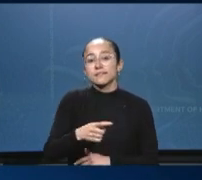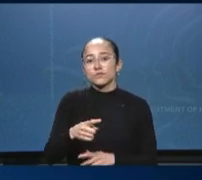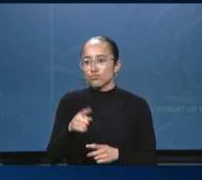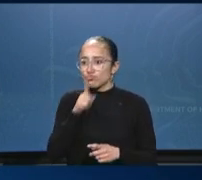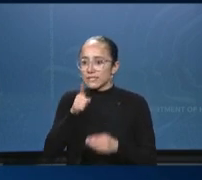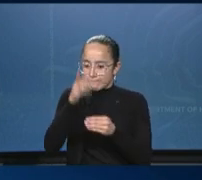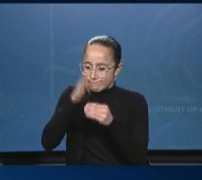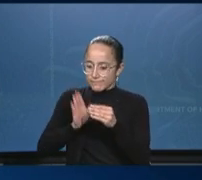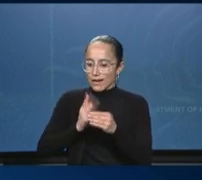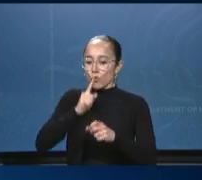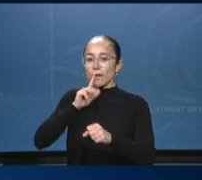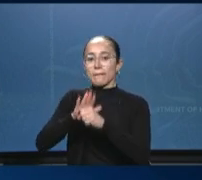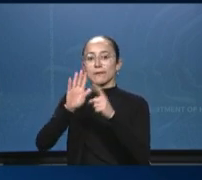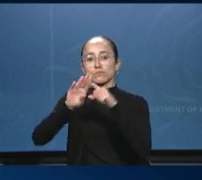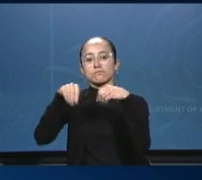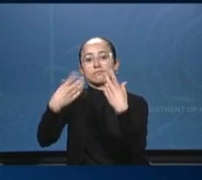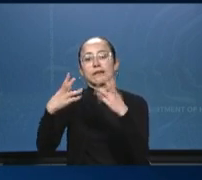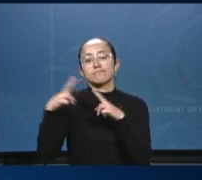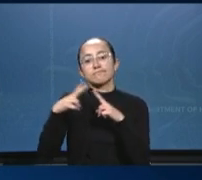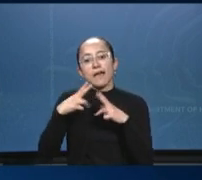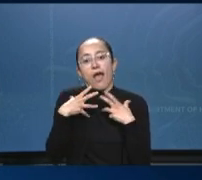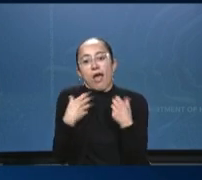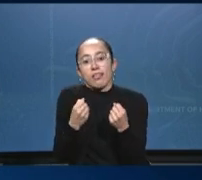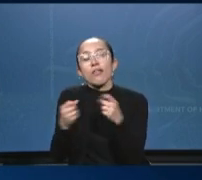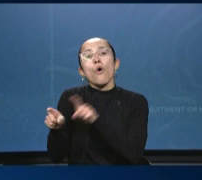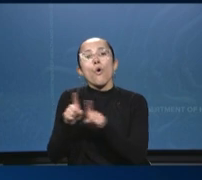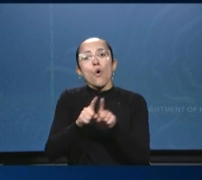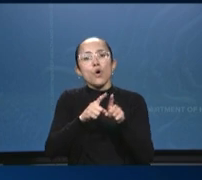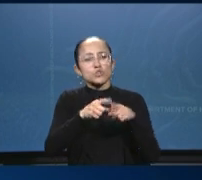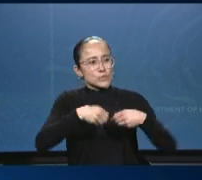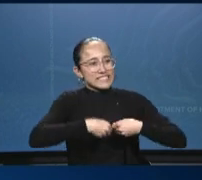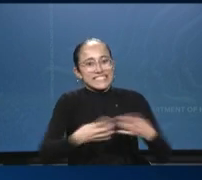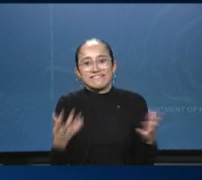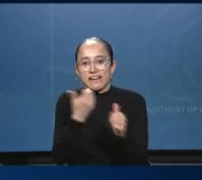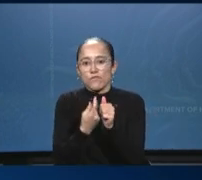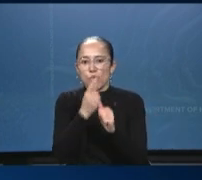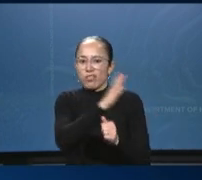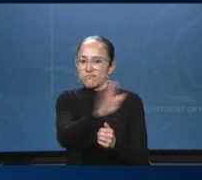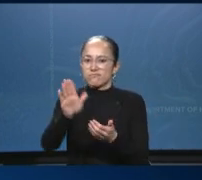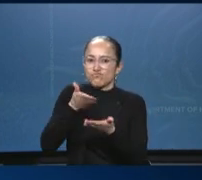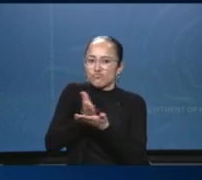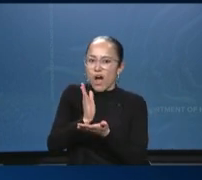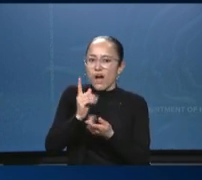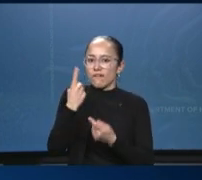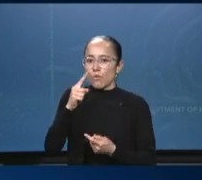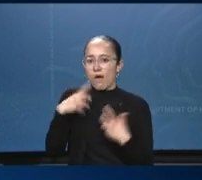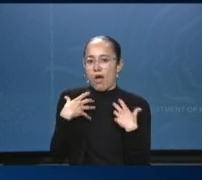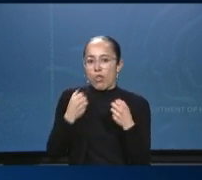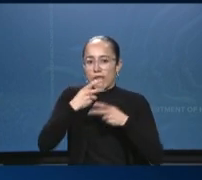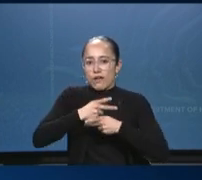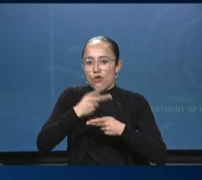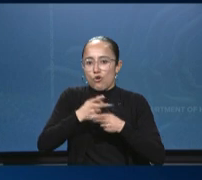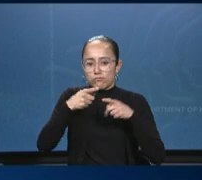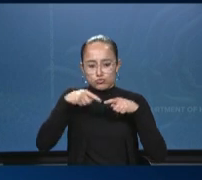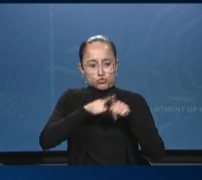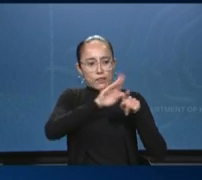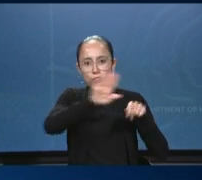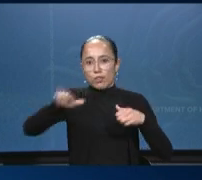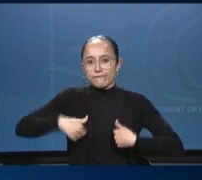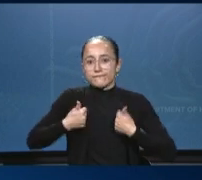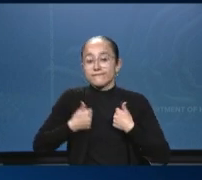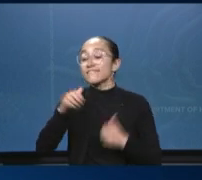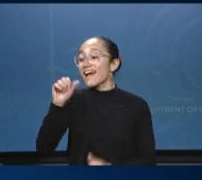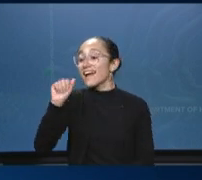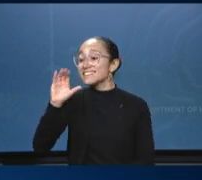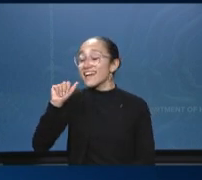better health and giving all people their right to health care throughout their lives. The ACA is here to stay,